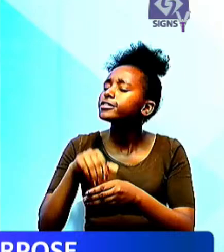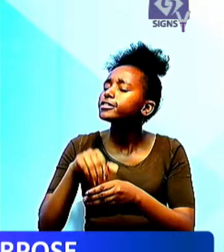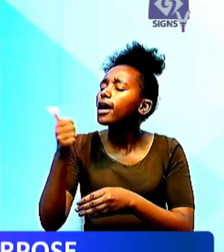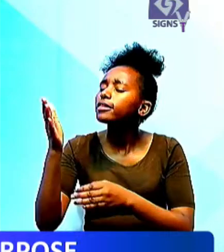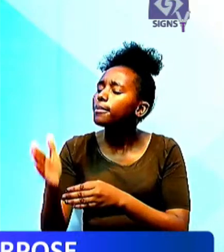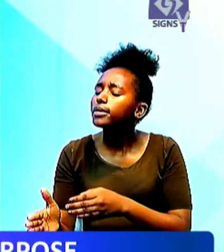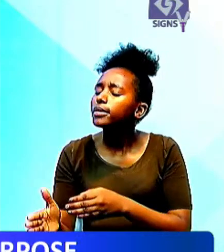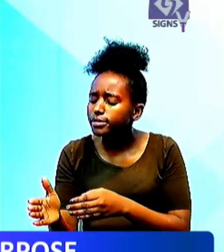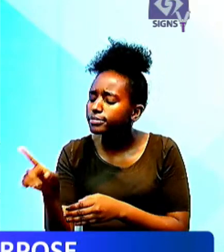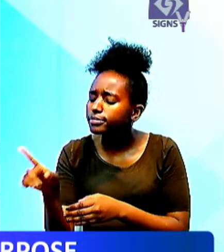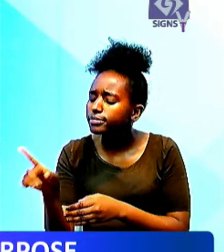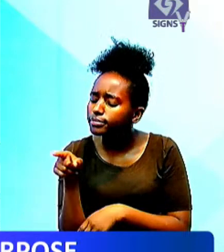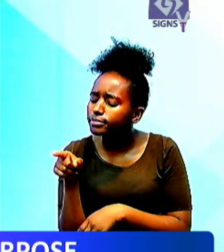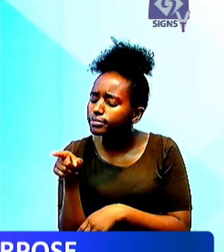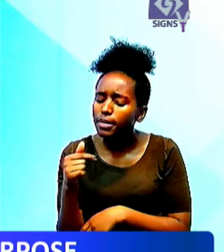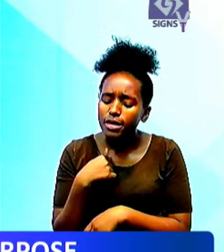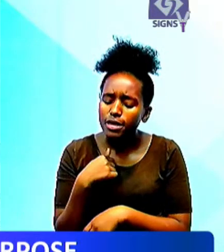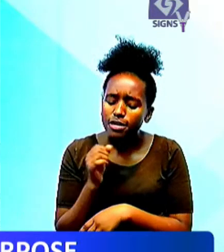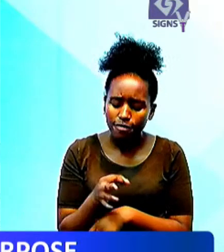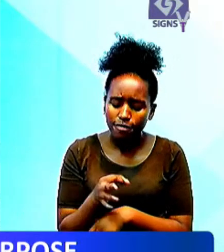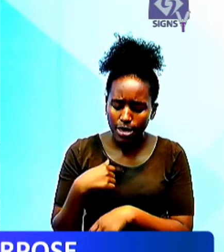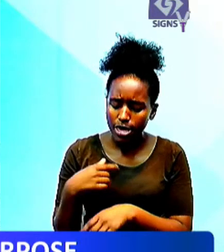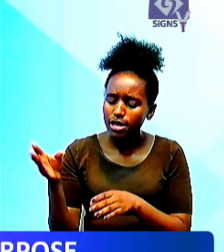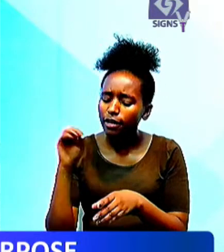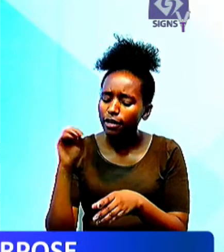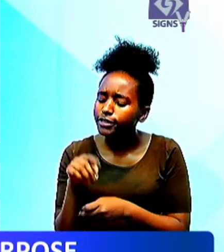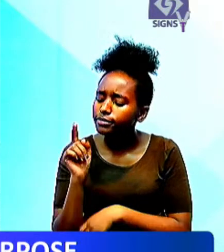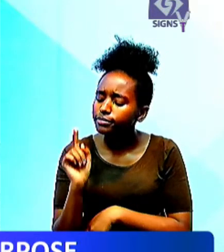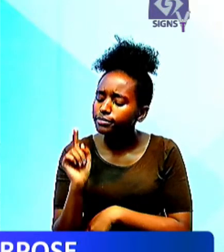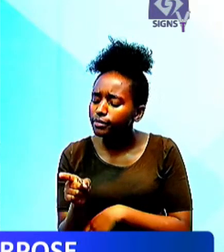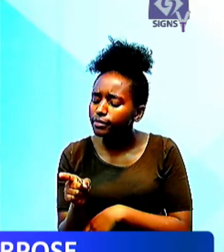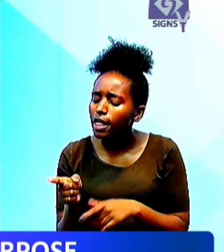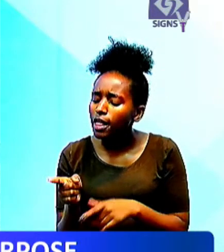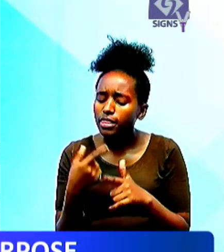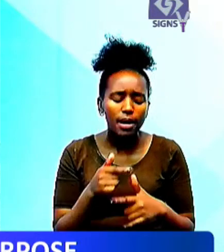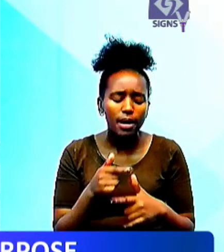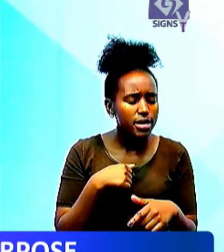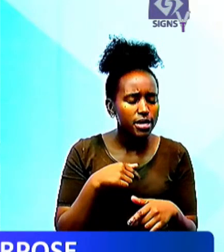50%. Oh, we know there is the black market. There is the black market. So probably.